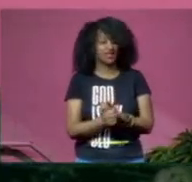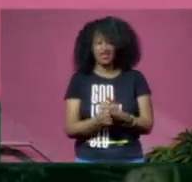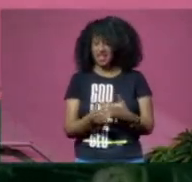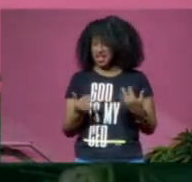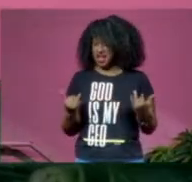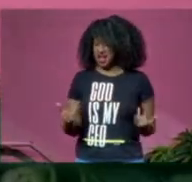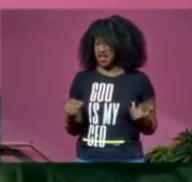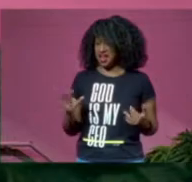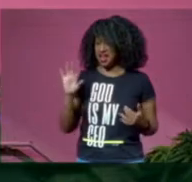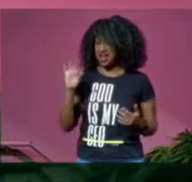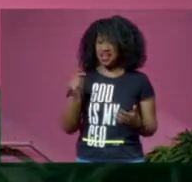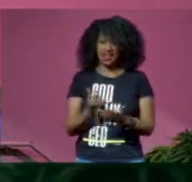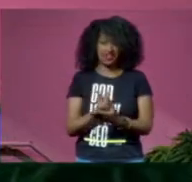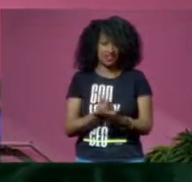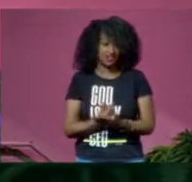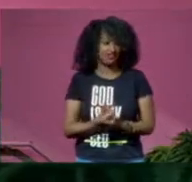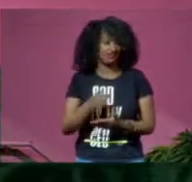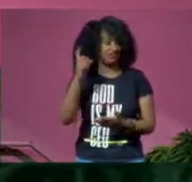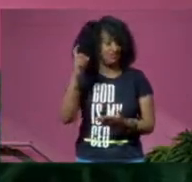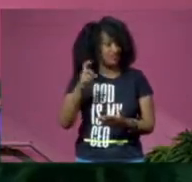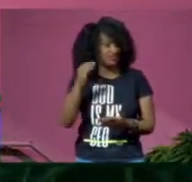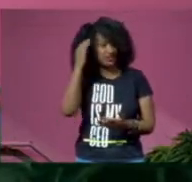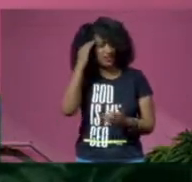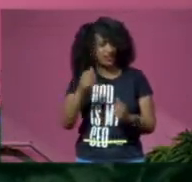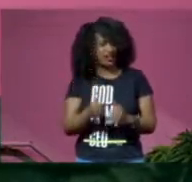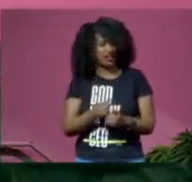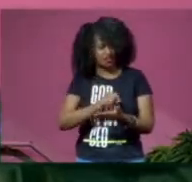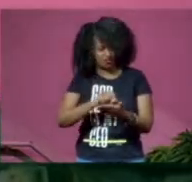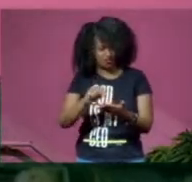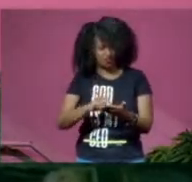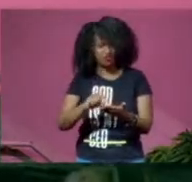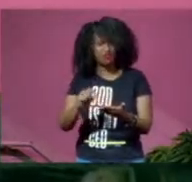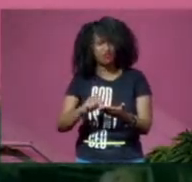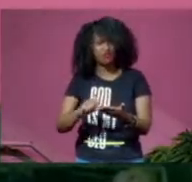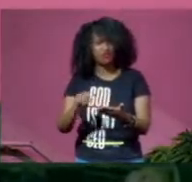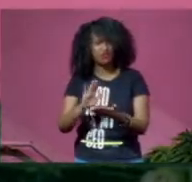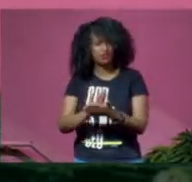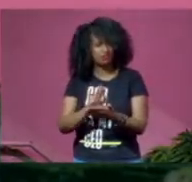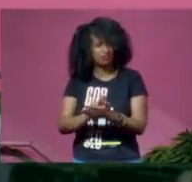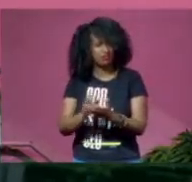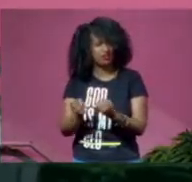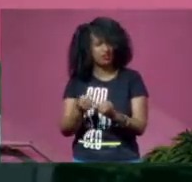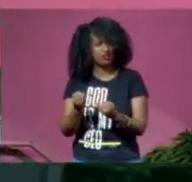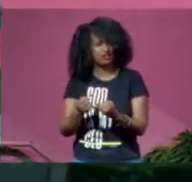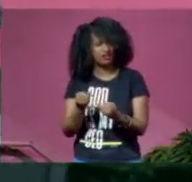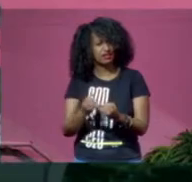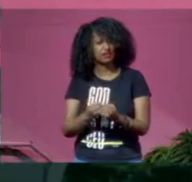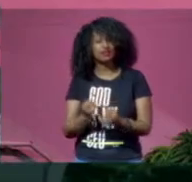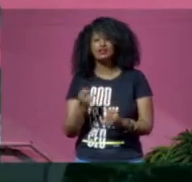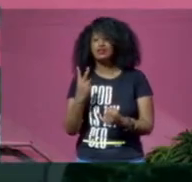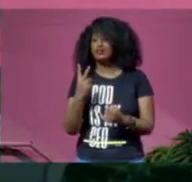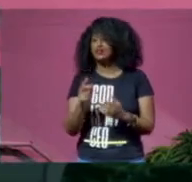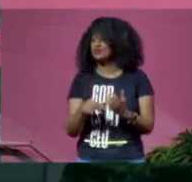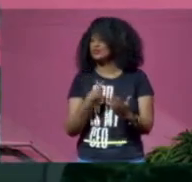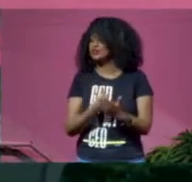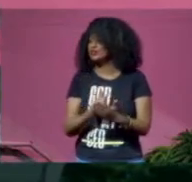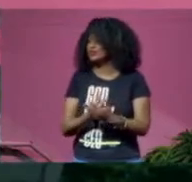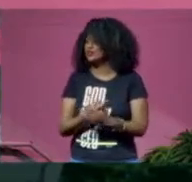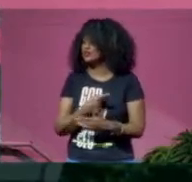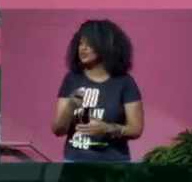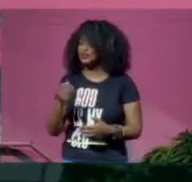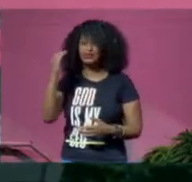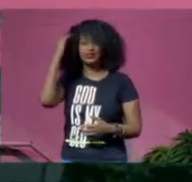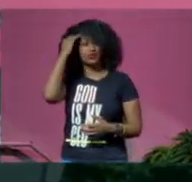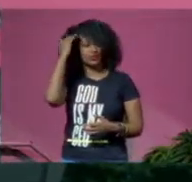to write a basic research paper. Amen. Hallelujah. And by the 12th grade, the assumption is that you know at